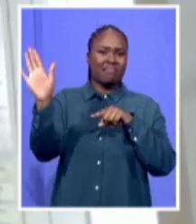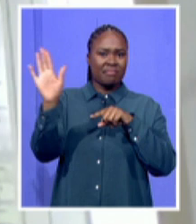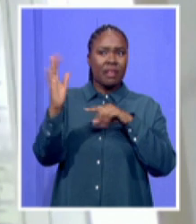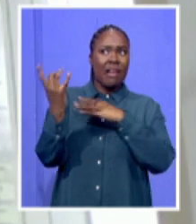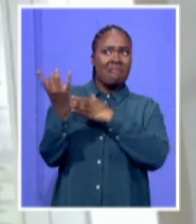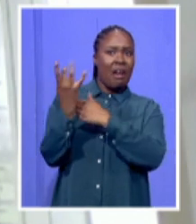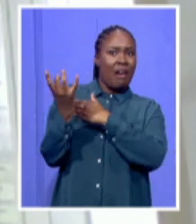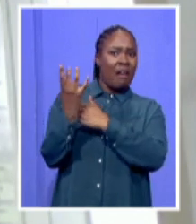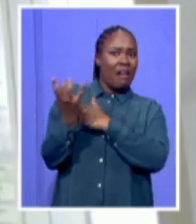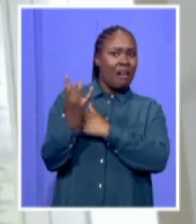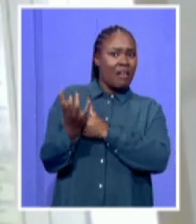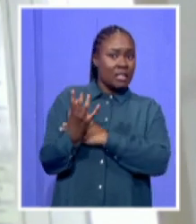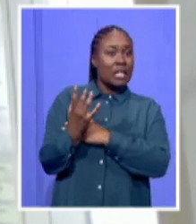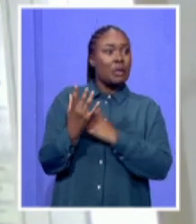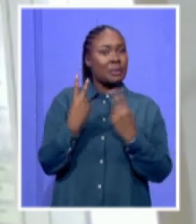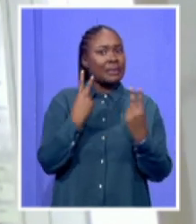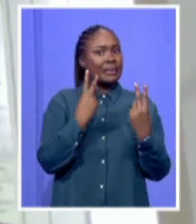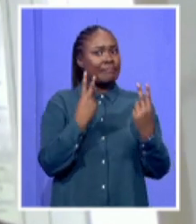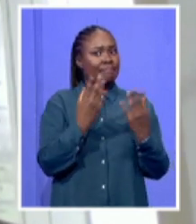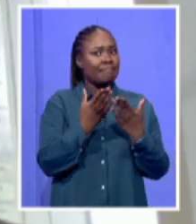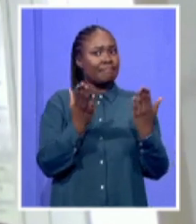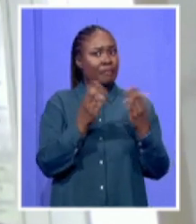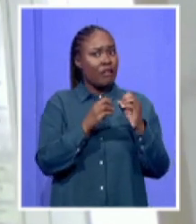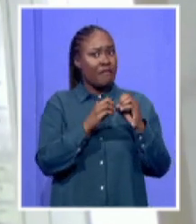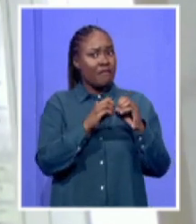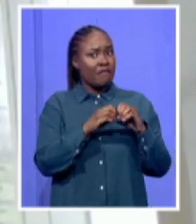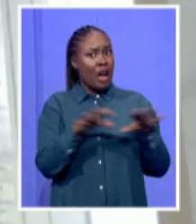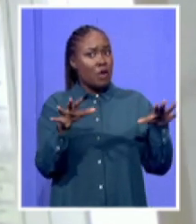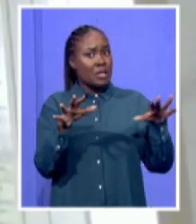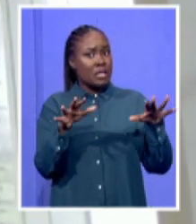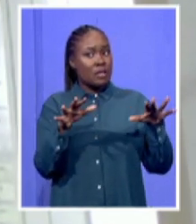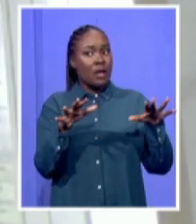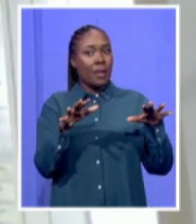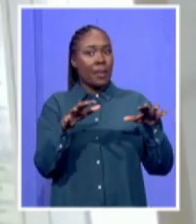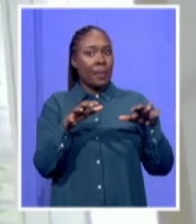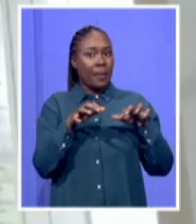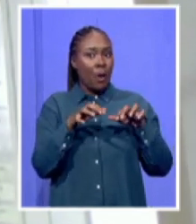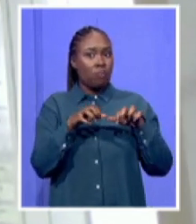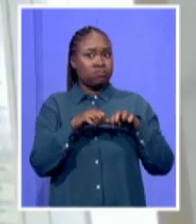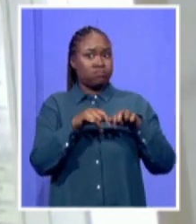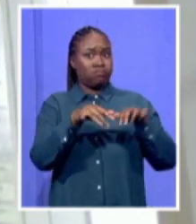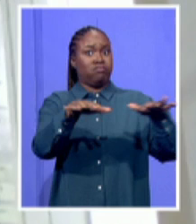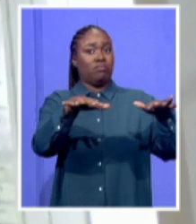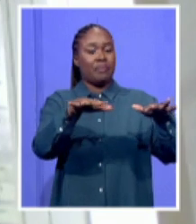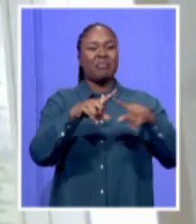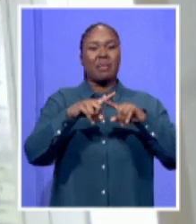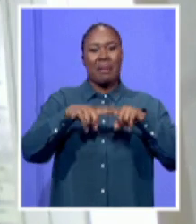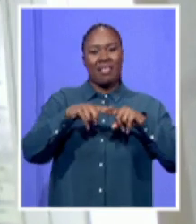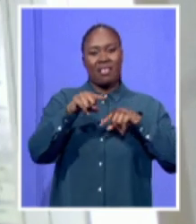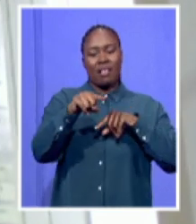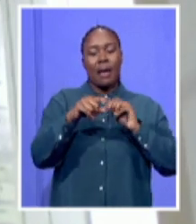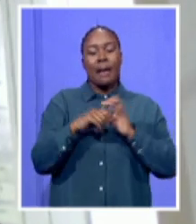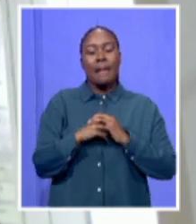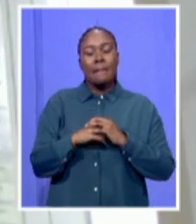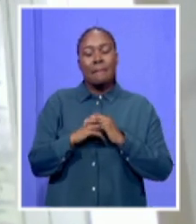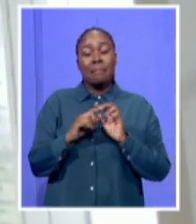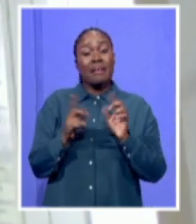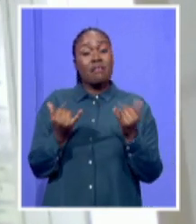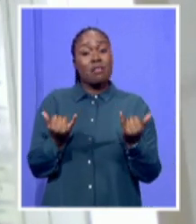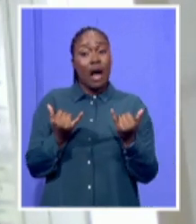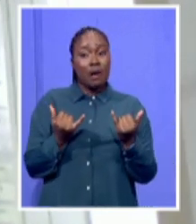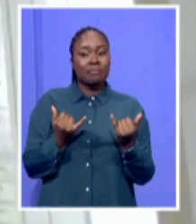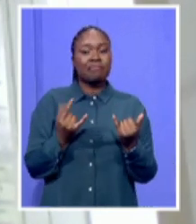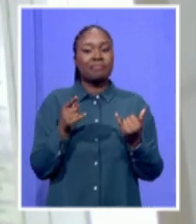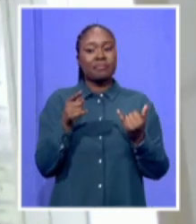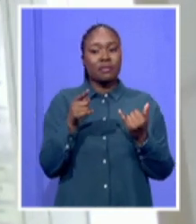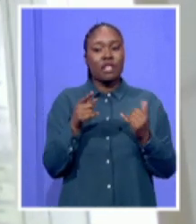and what we see as the behavior of the virus at that time. In the meantime, the review of the